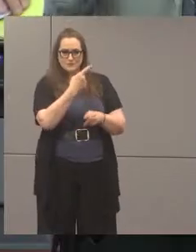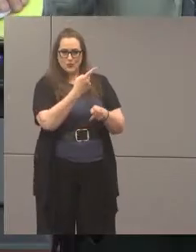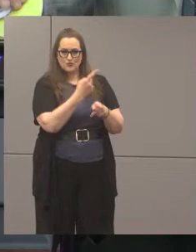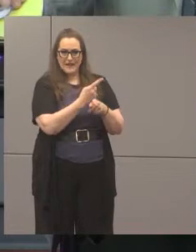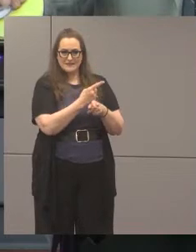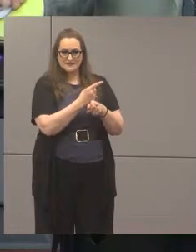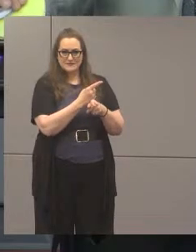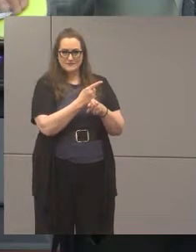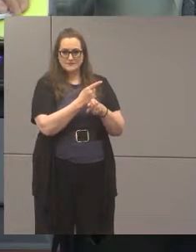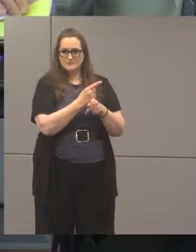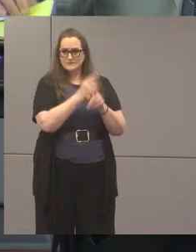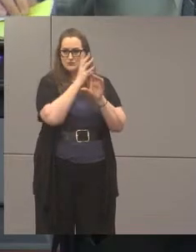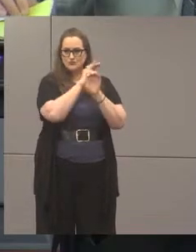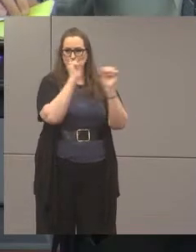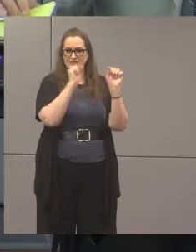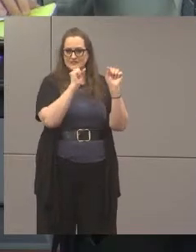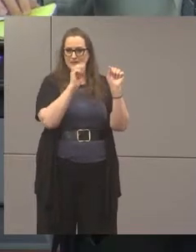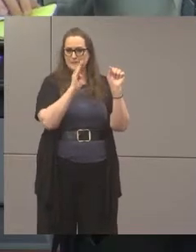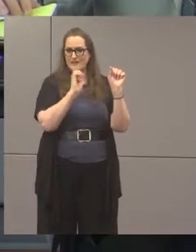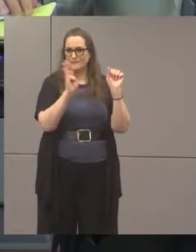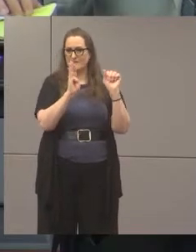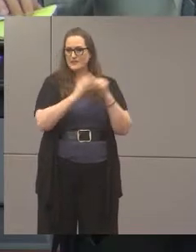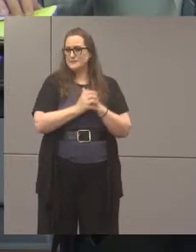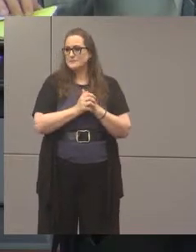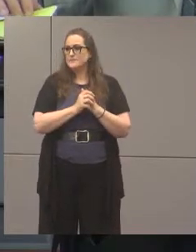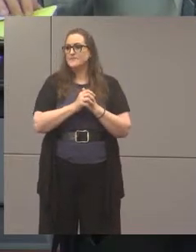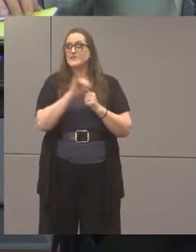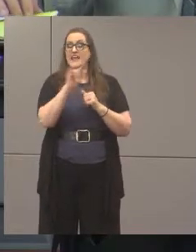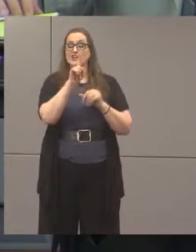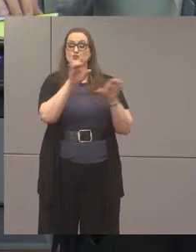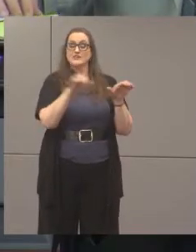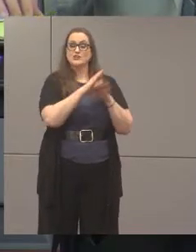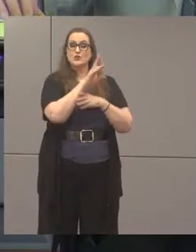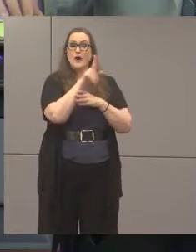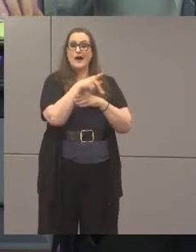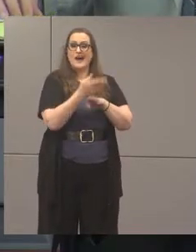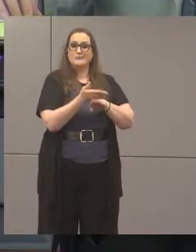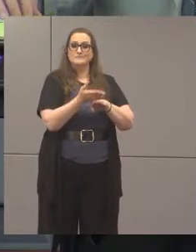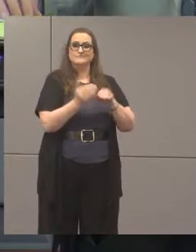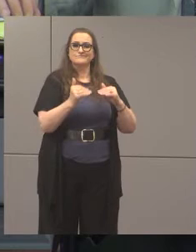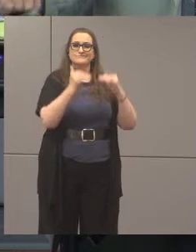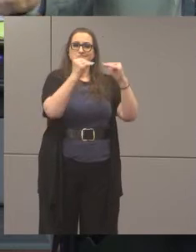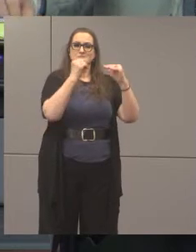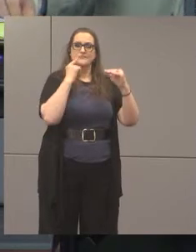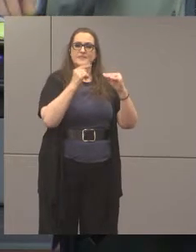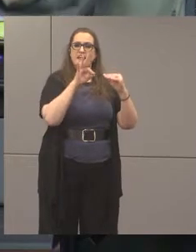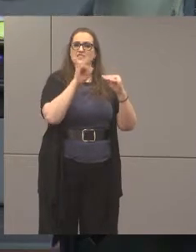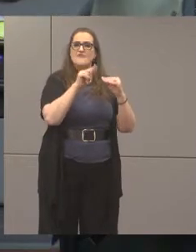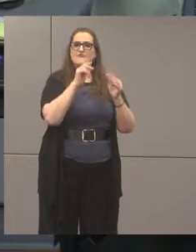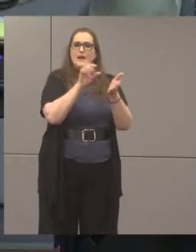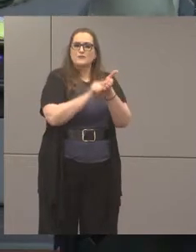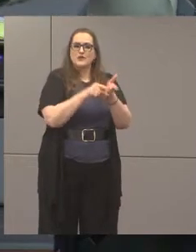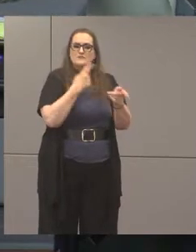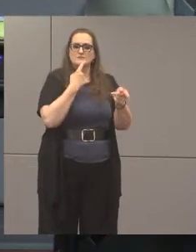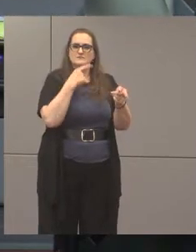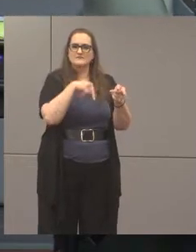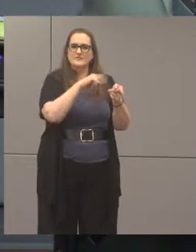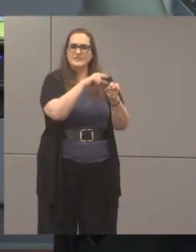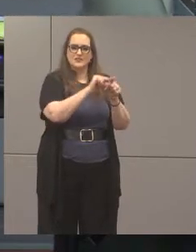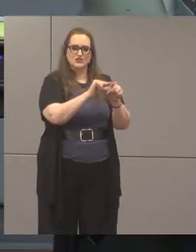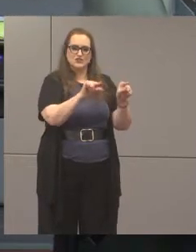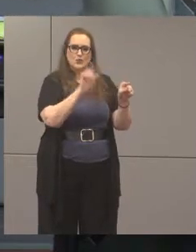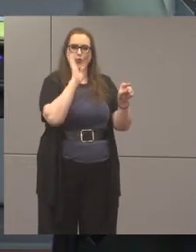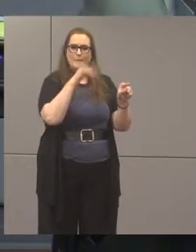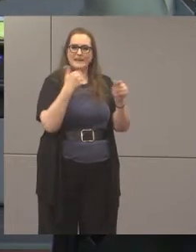you did your upgrade in the fine print is where it said that there was going to be a new